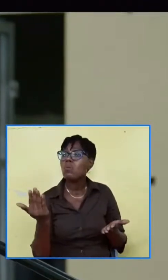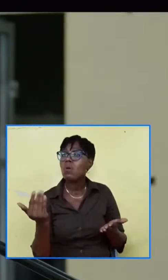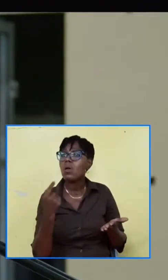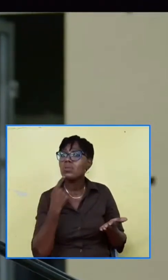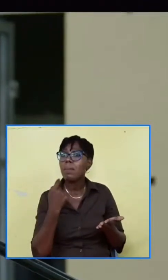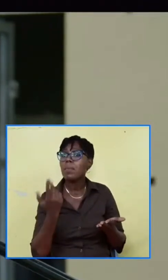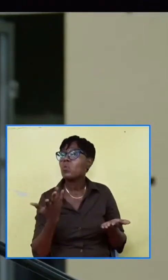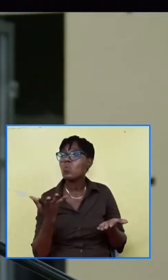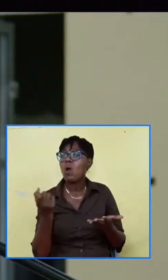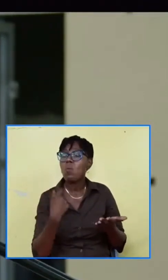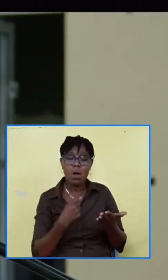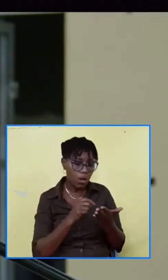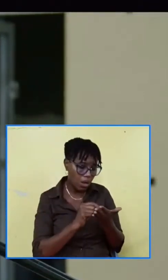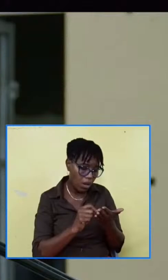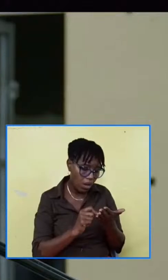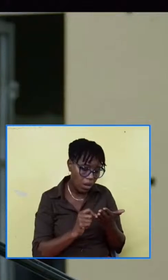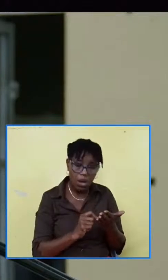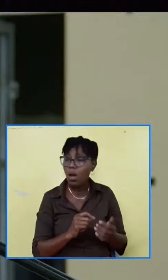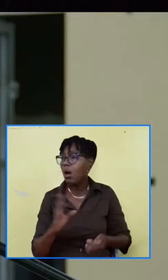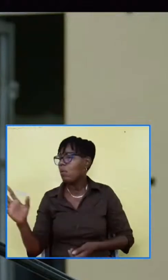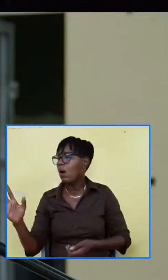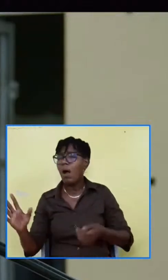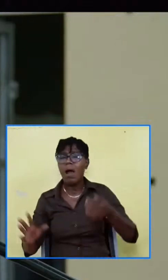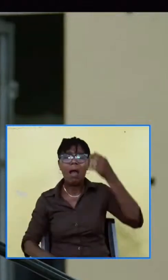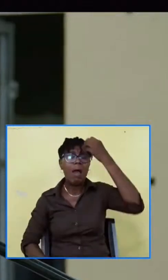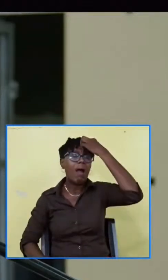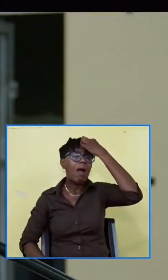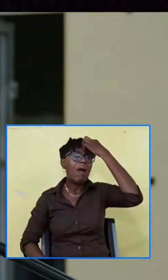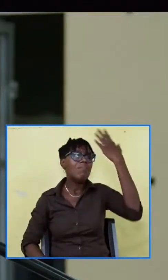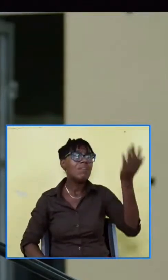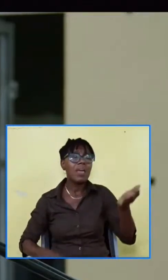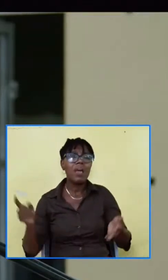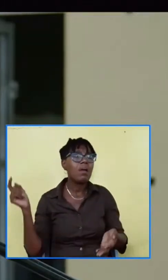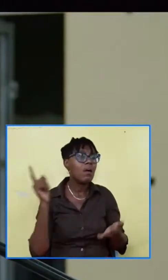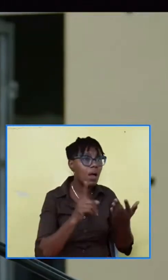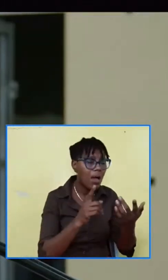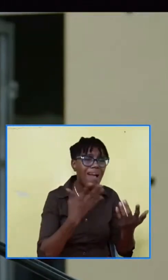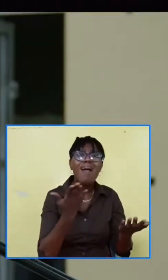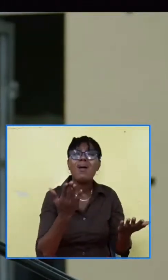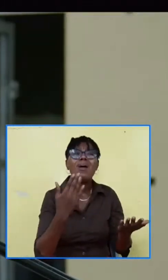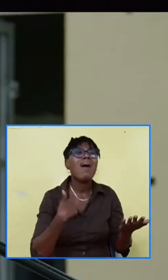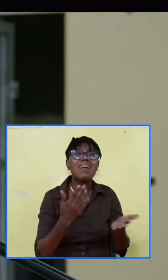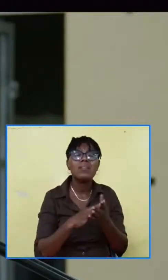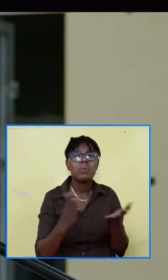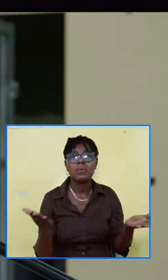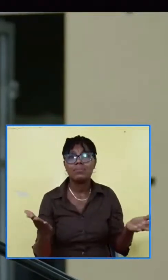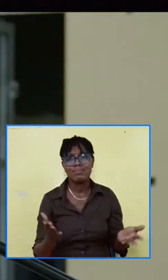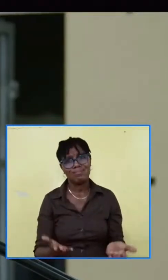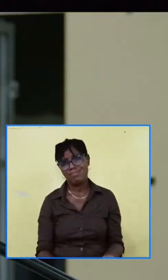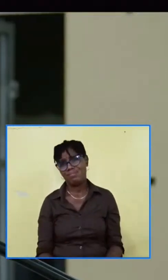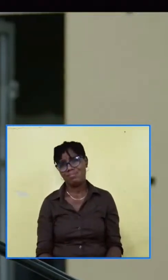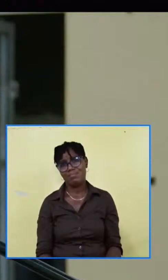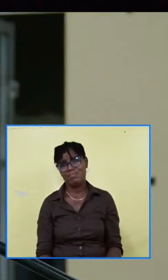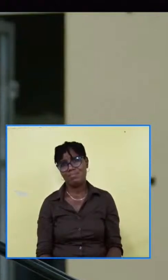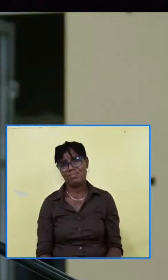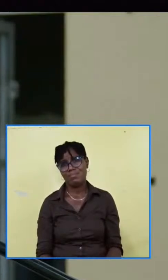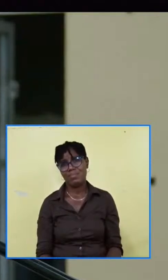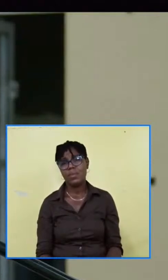everything. I don't think it's realistic. I think it is oversimplistic to go back to the